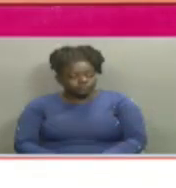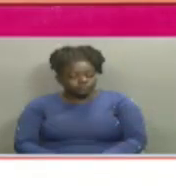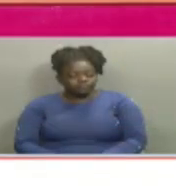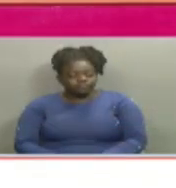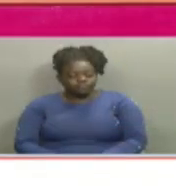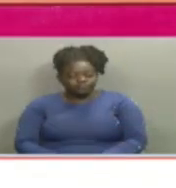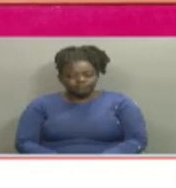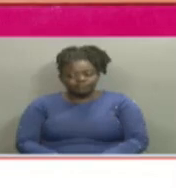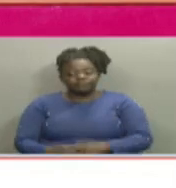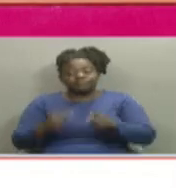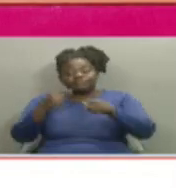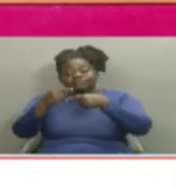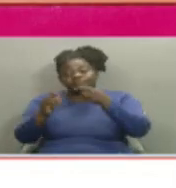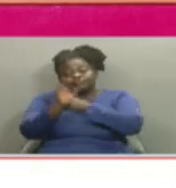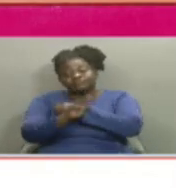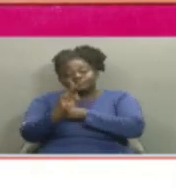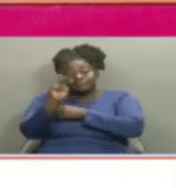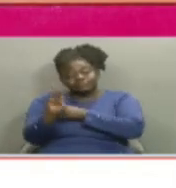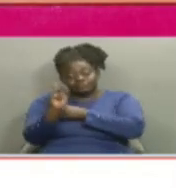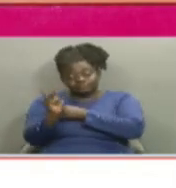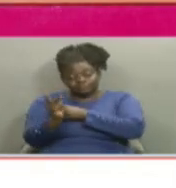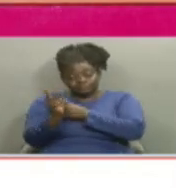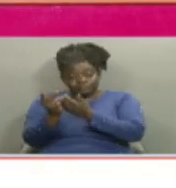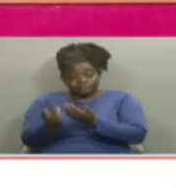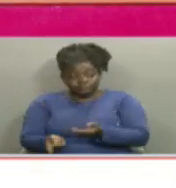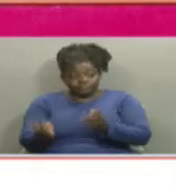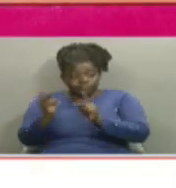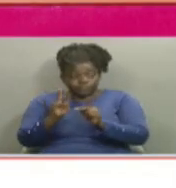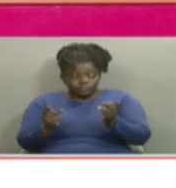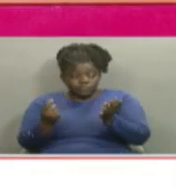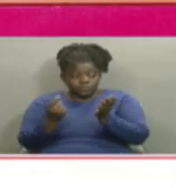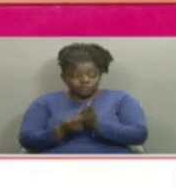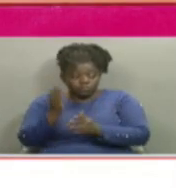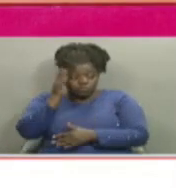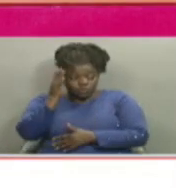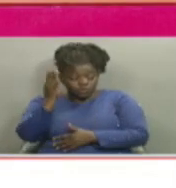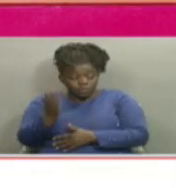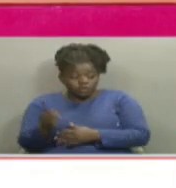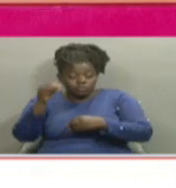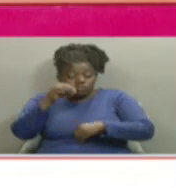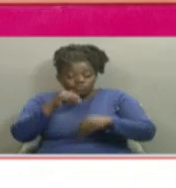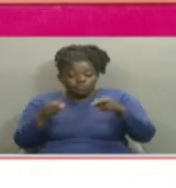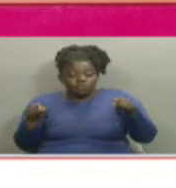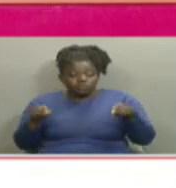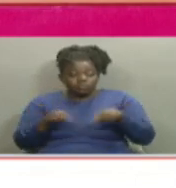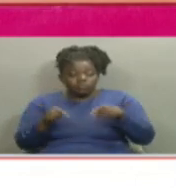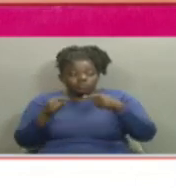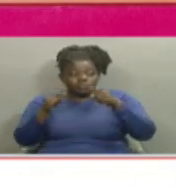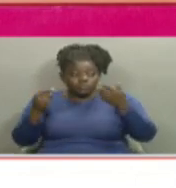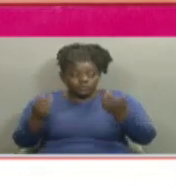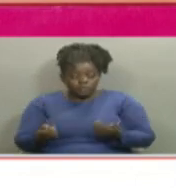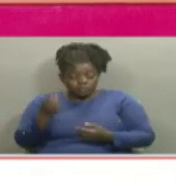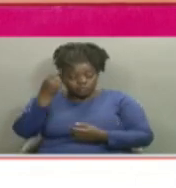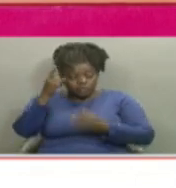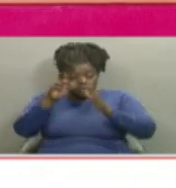Kale, biebige na maso mguange ya Kenya, ila bana Uganda tuchimanyi inti akalulu wako kadeka batade kubunkenke. Naye kati mwongera